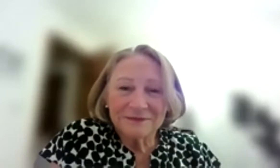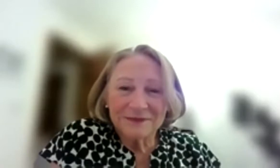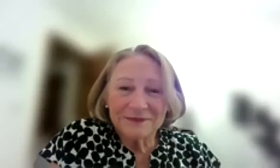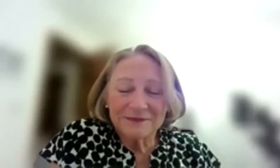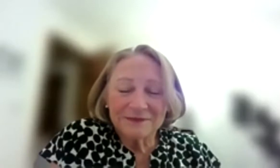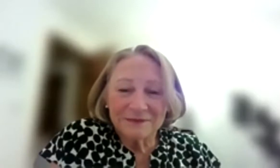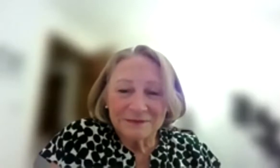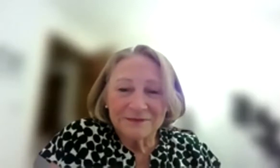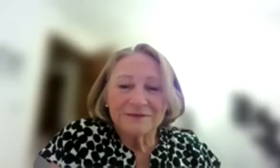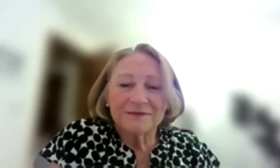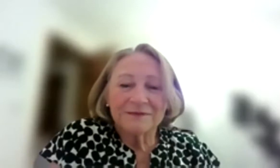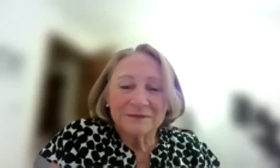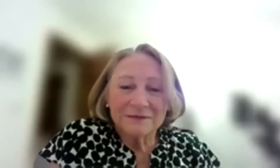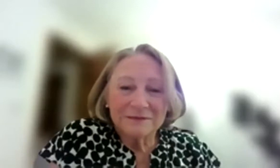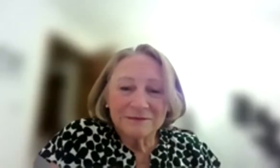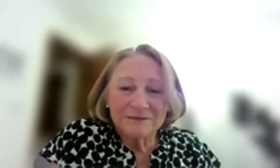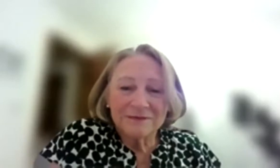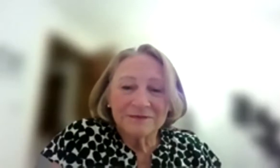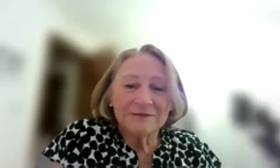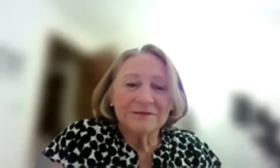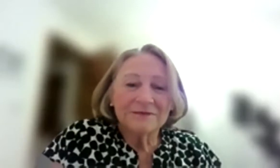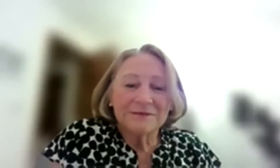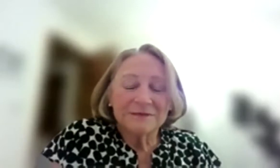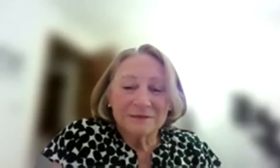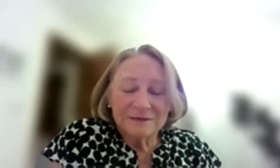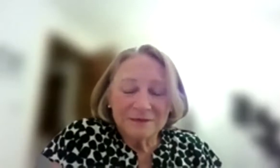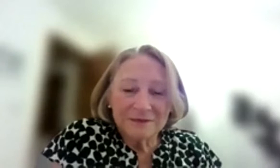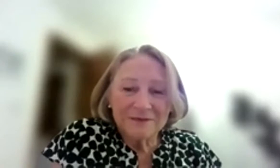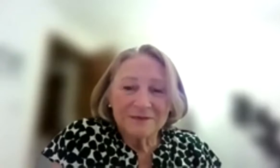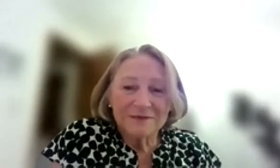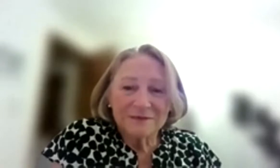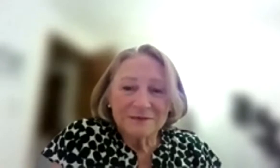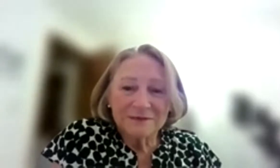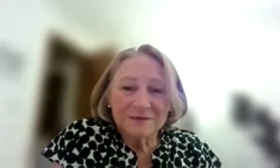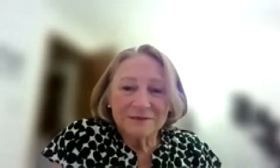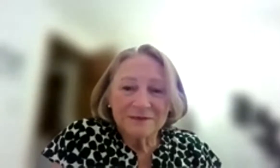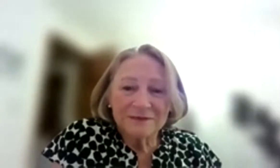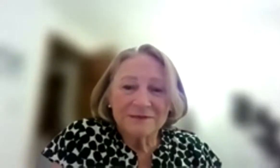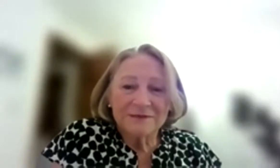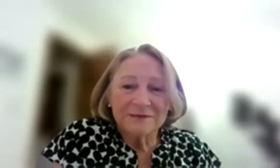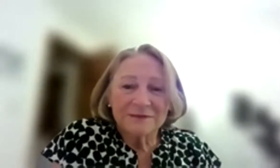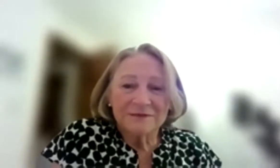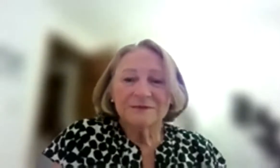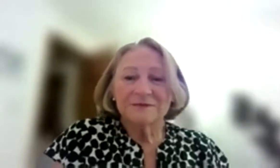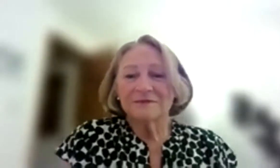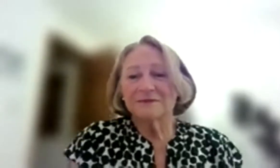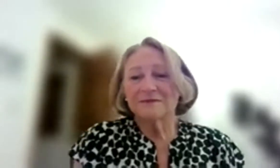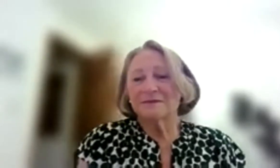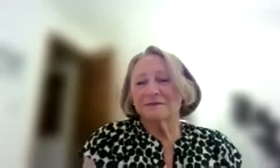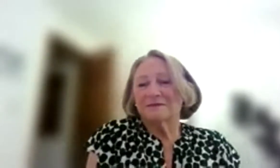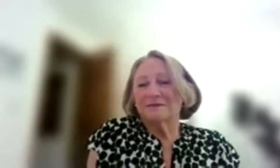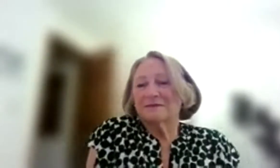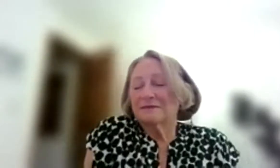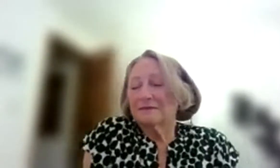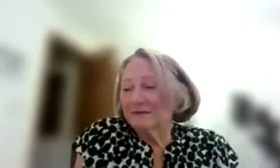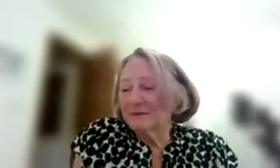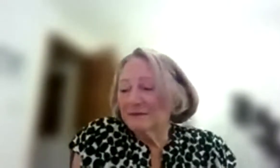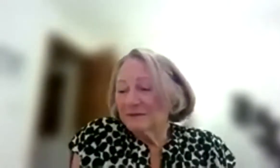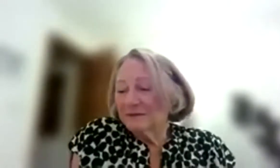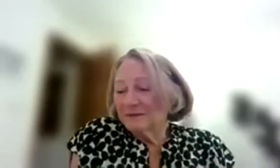satisfactory, I believe, because this is our first year, and we have to collect data to see where we need the most